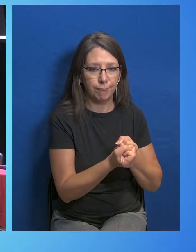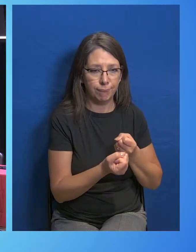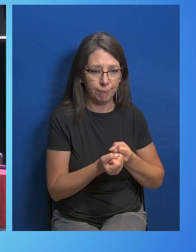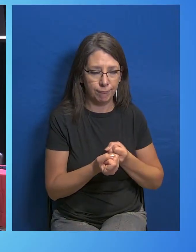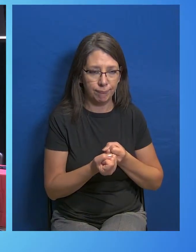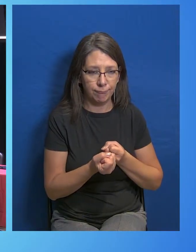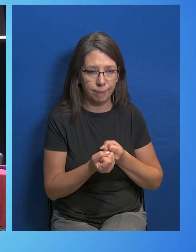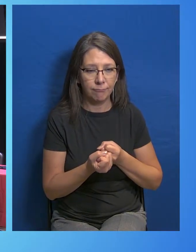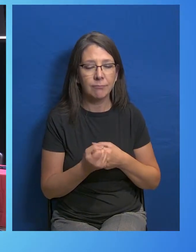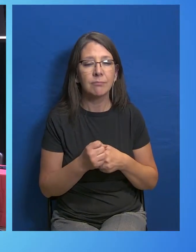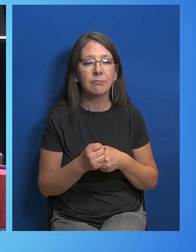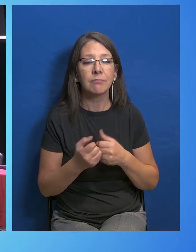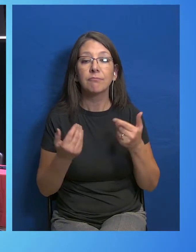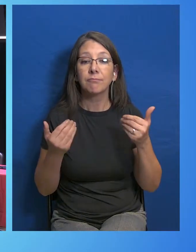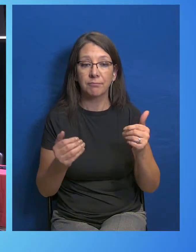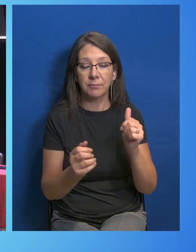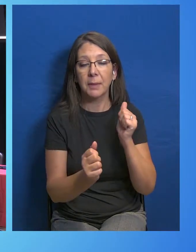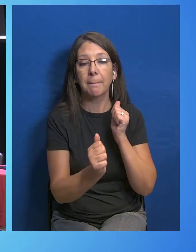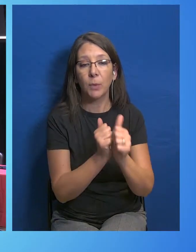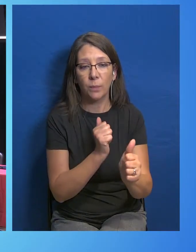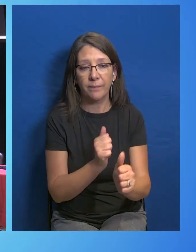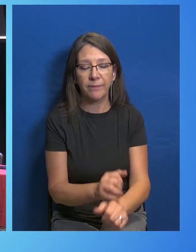So moved.